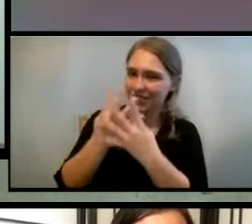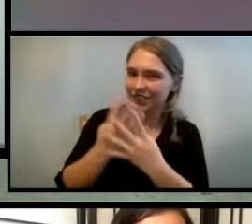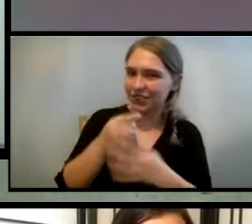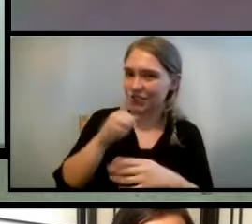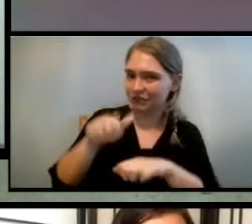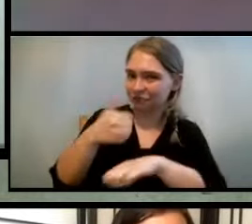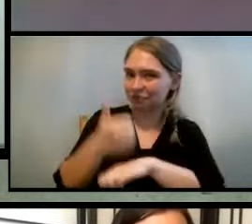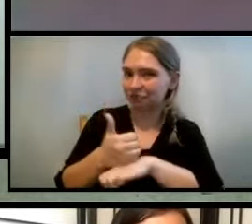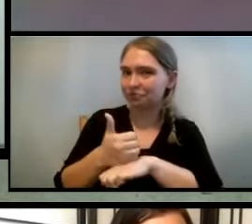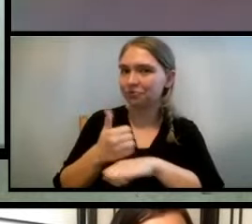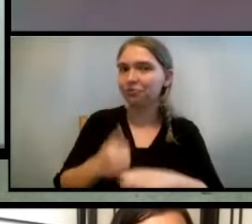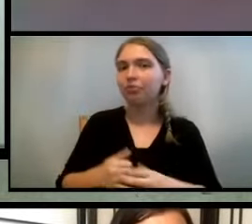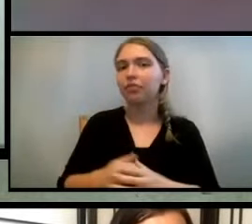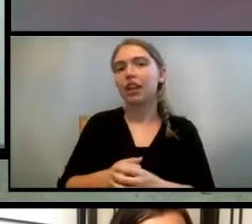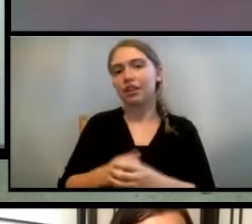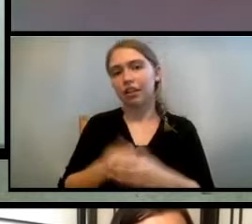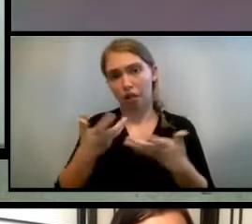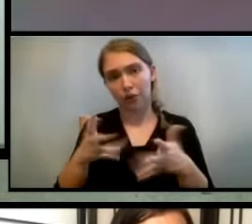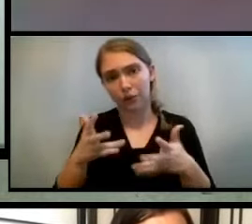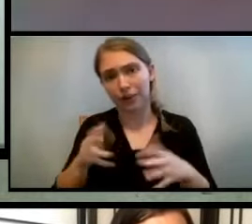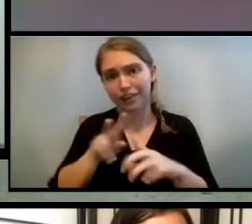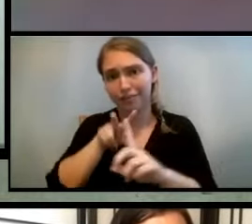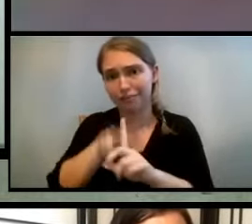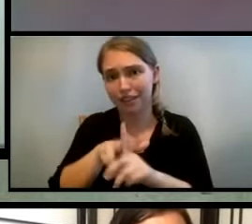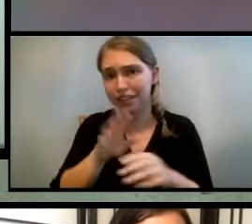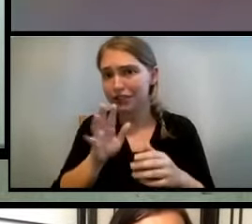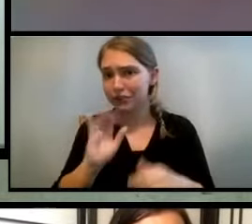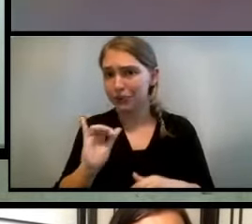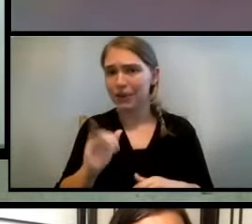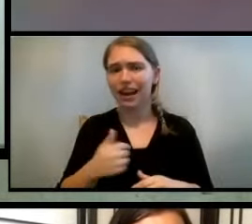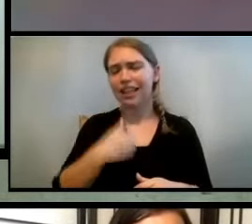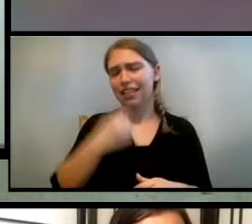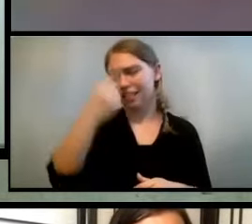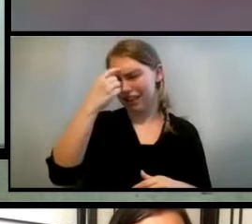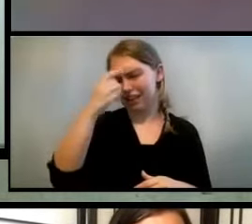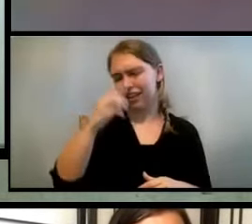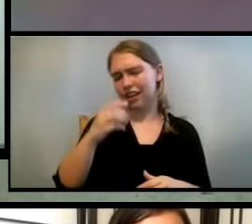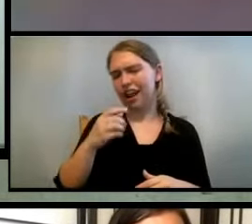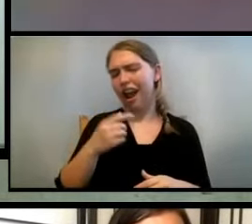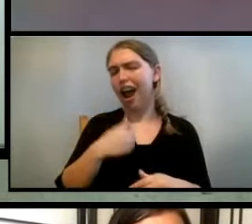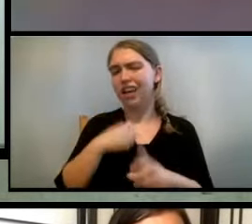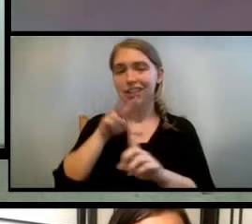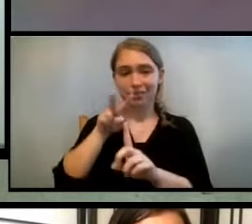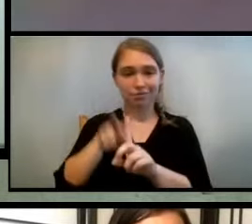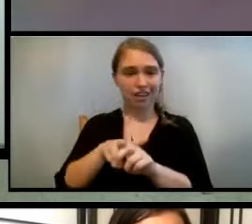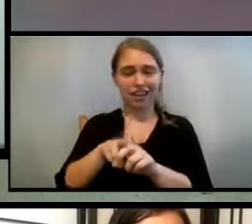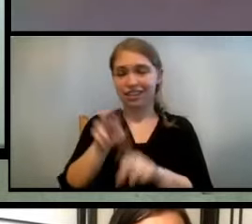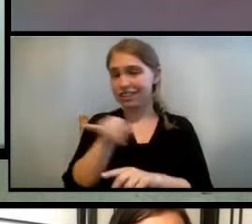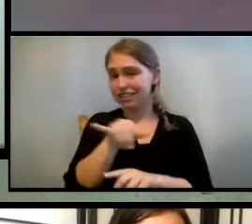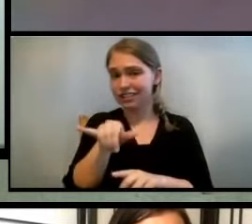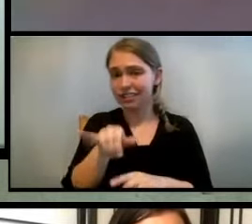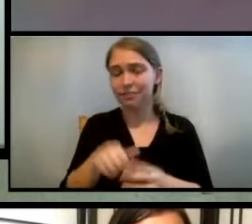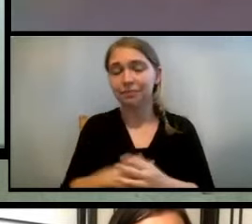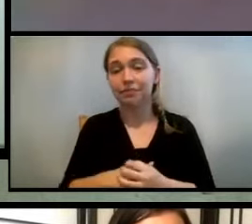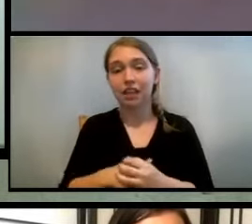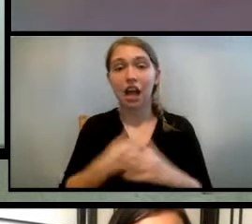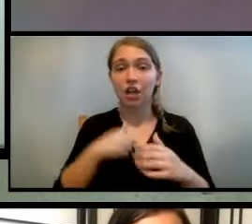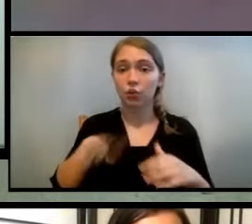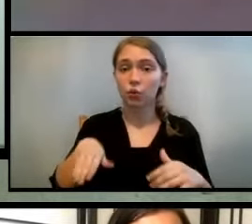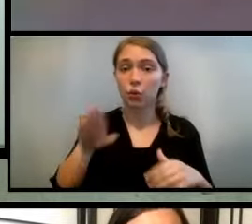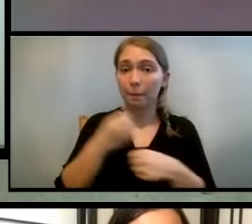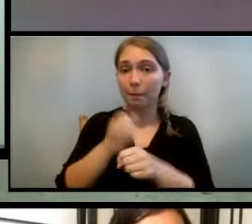of looking and applying. And I think that those are the ways that I apply things to. I think I grew up making mixed